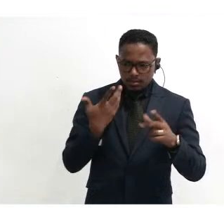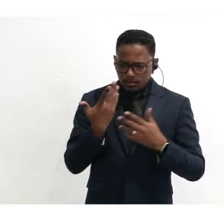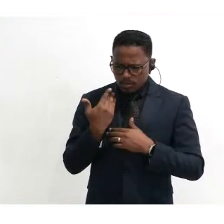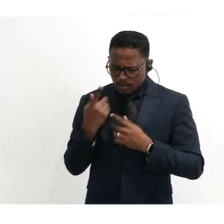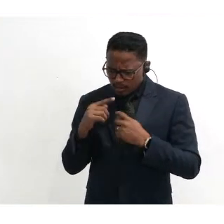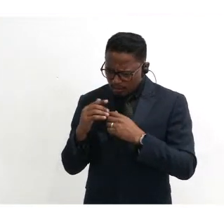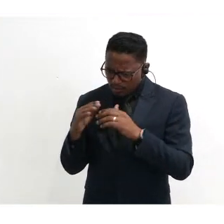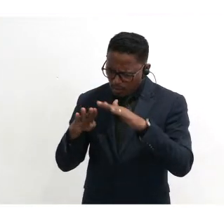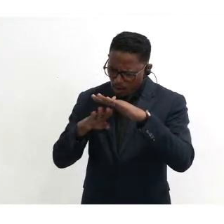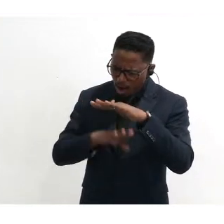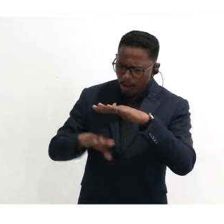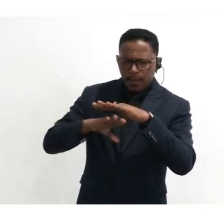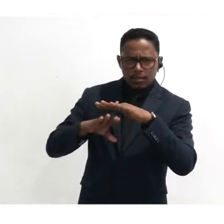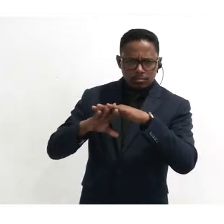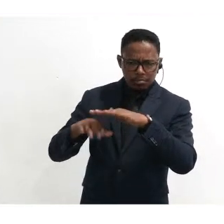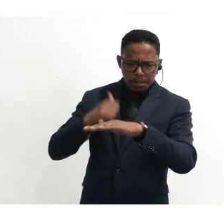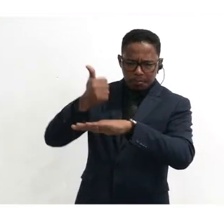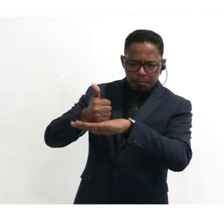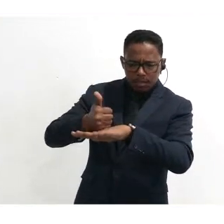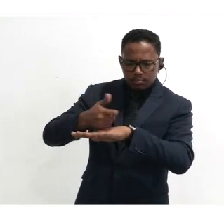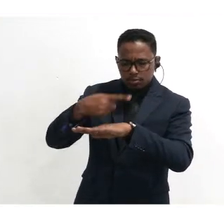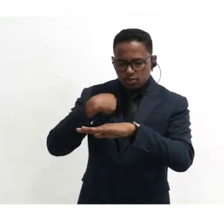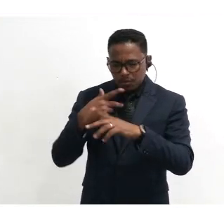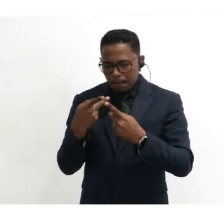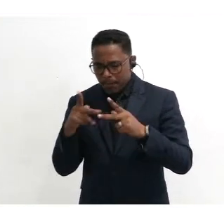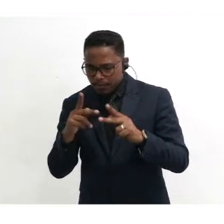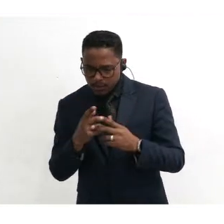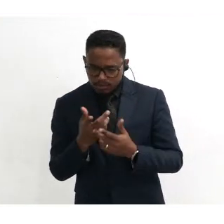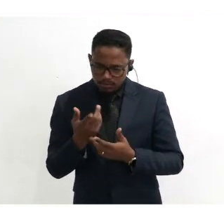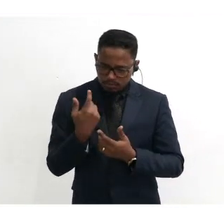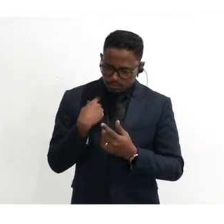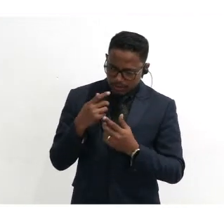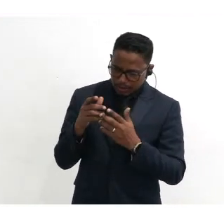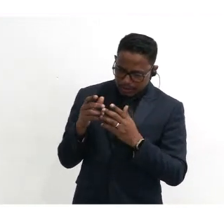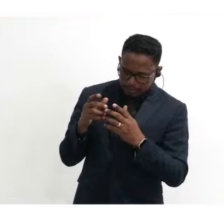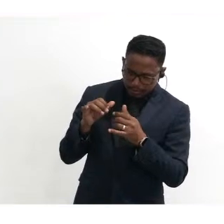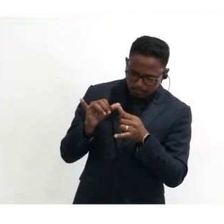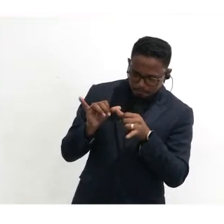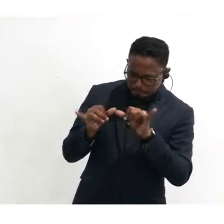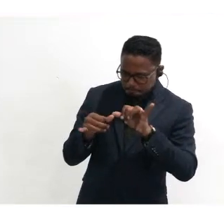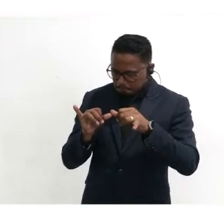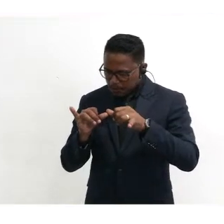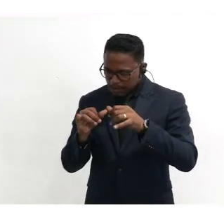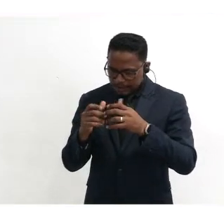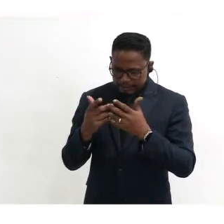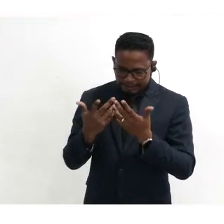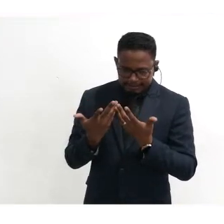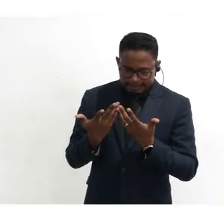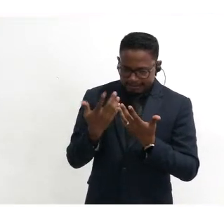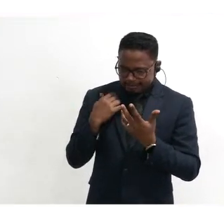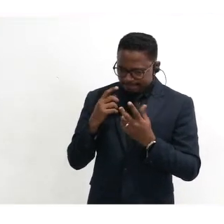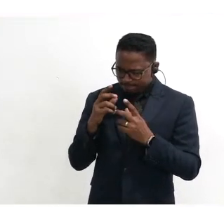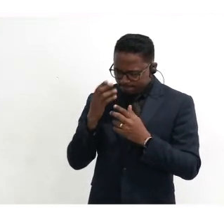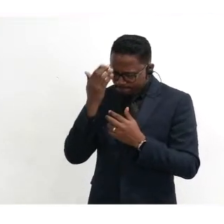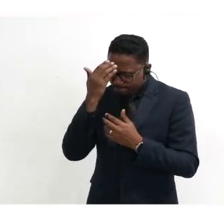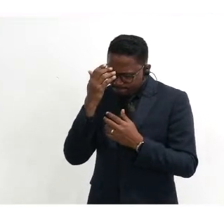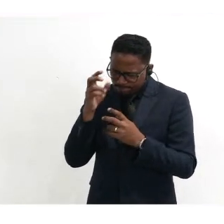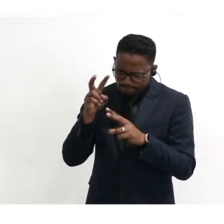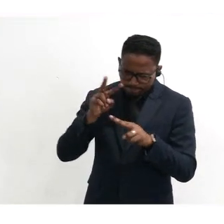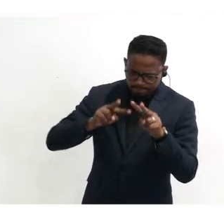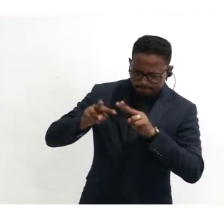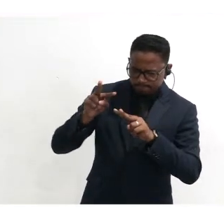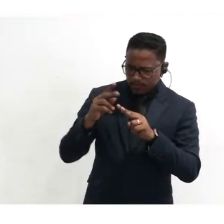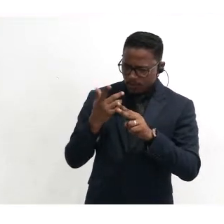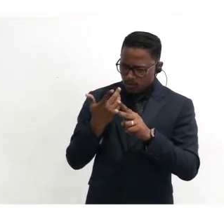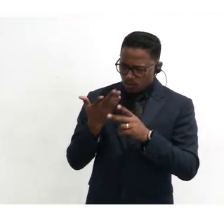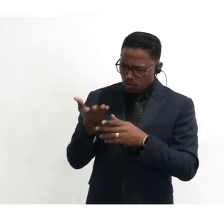can measure and know that the results are meaningful, rather than just kind of, you know, eyeballing the results and saying, oh, this is a